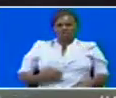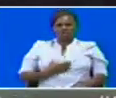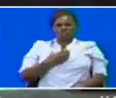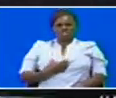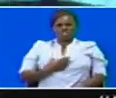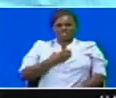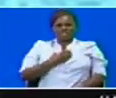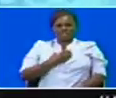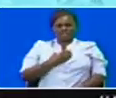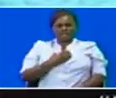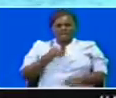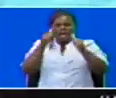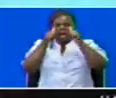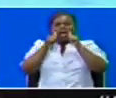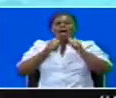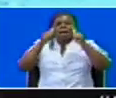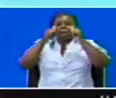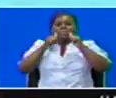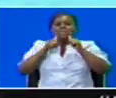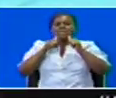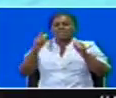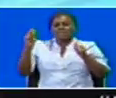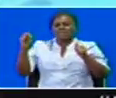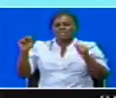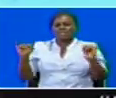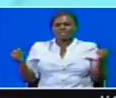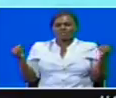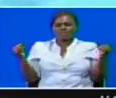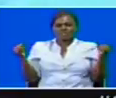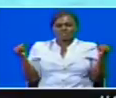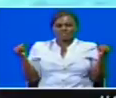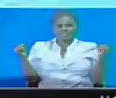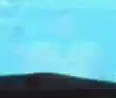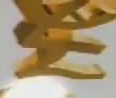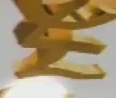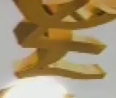Abiyagina, KTN News.